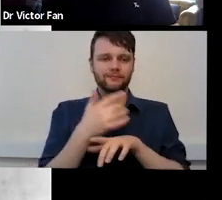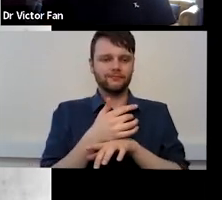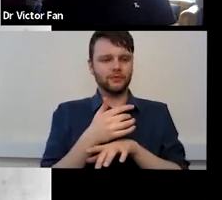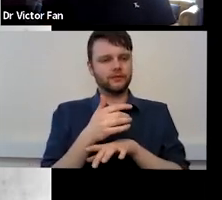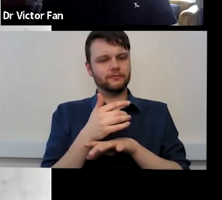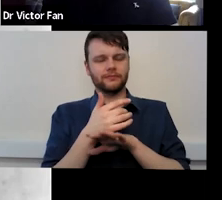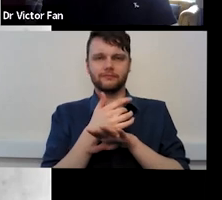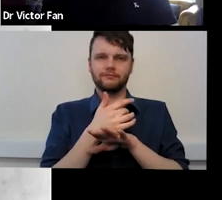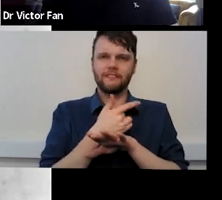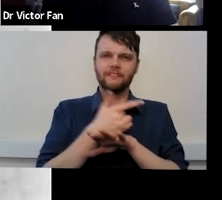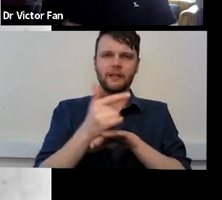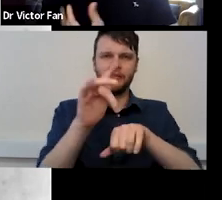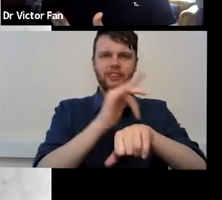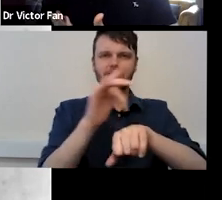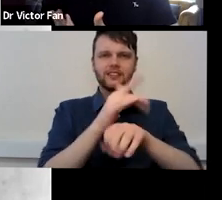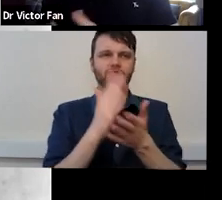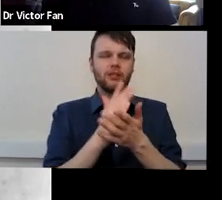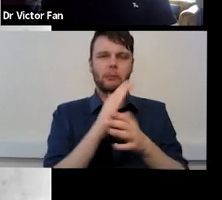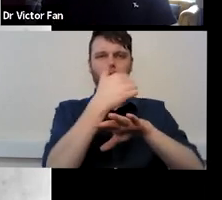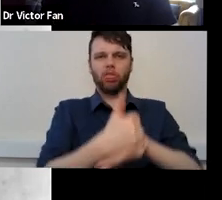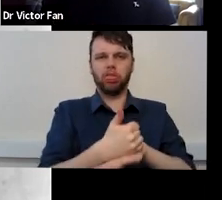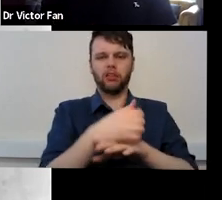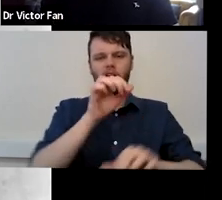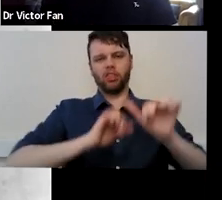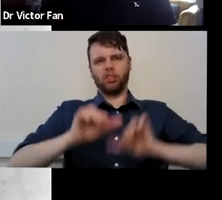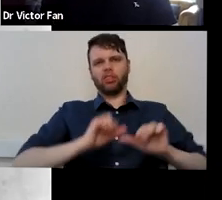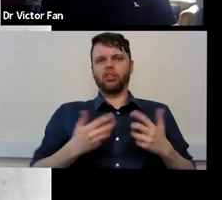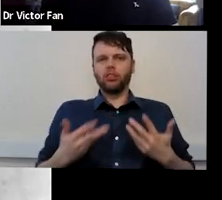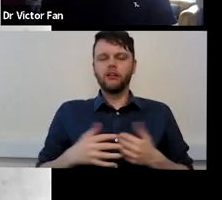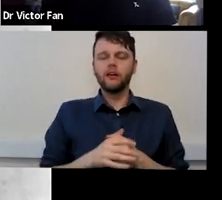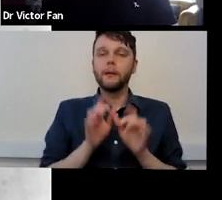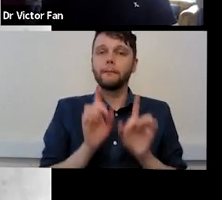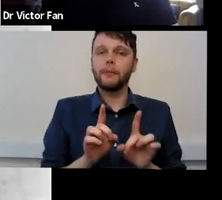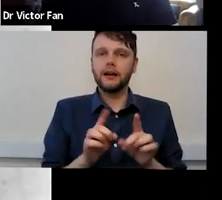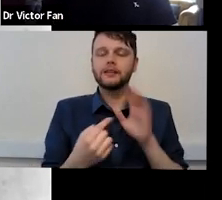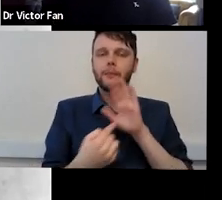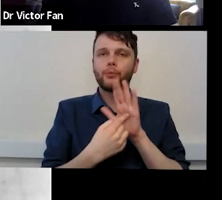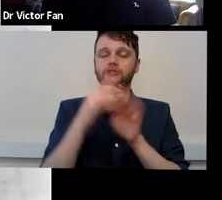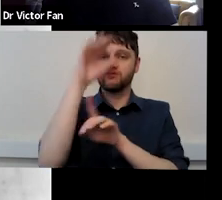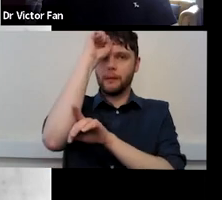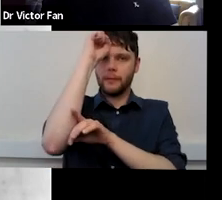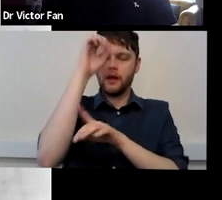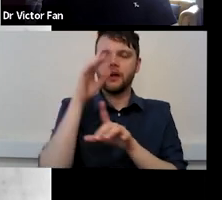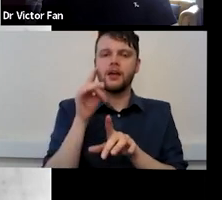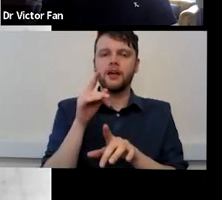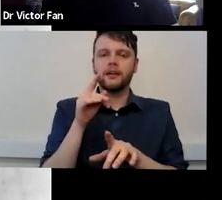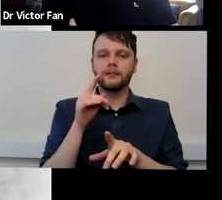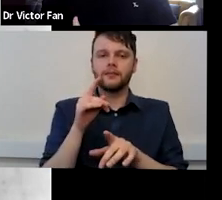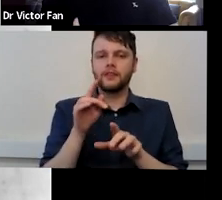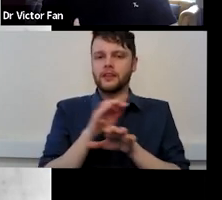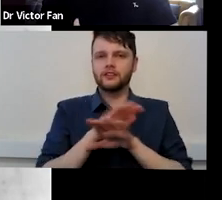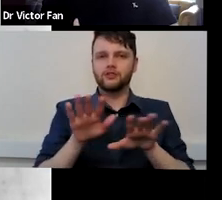very primitive and also regressive. But we do need to bear in mind that that wasn't